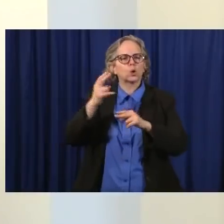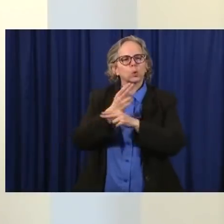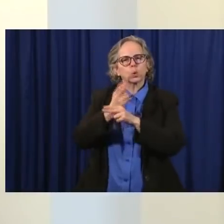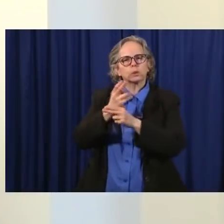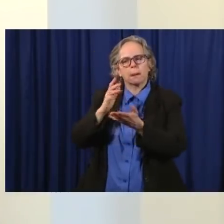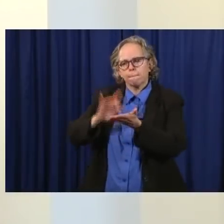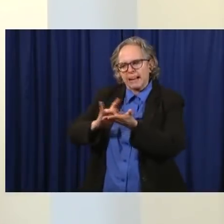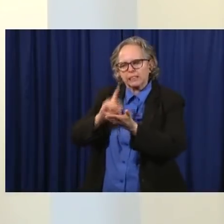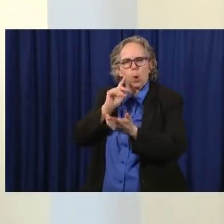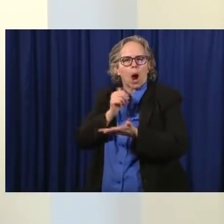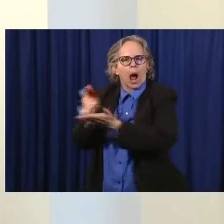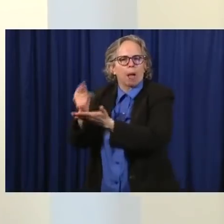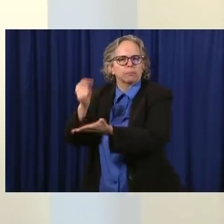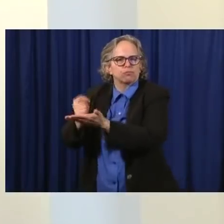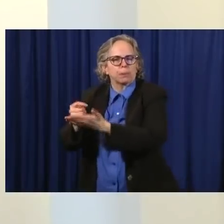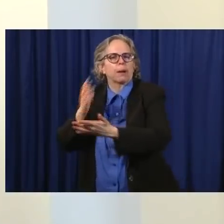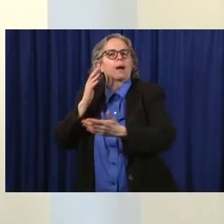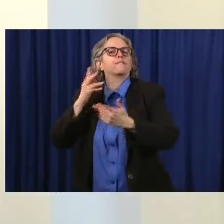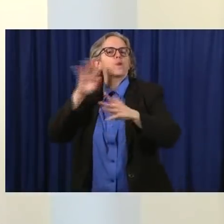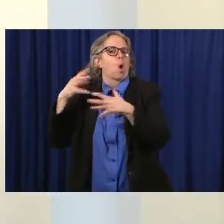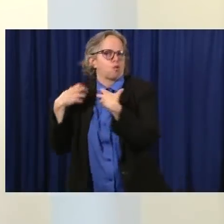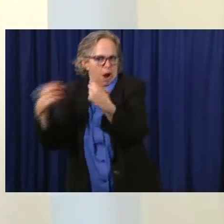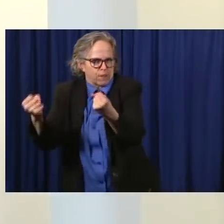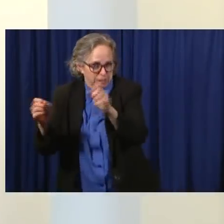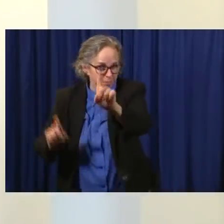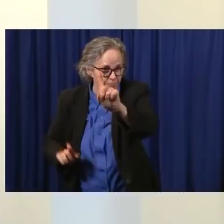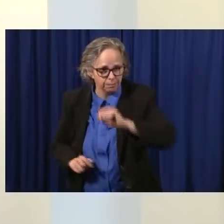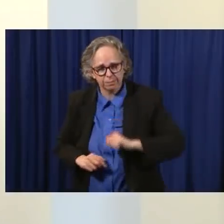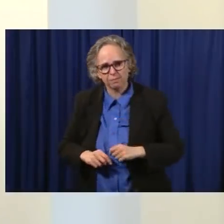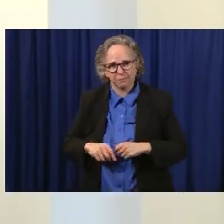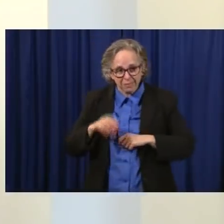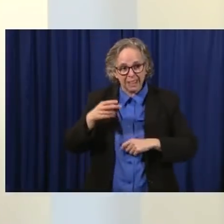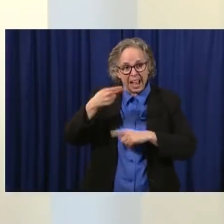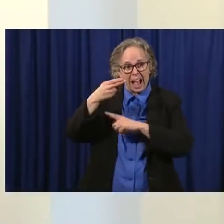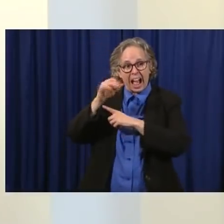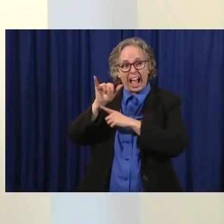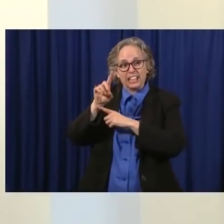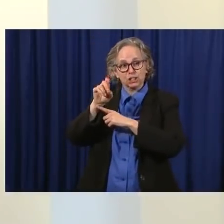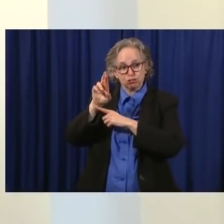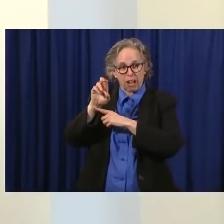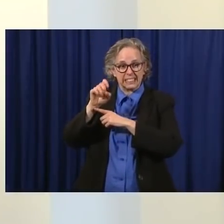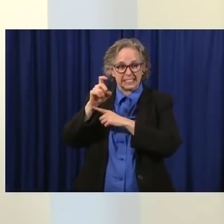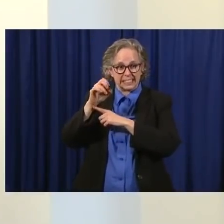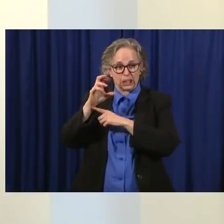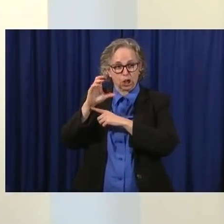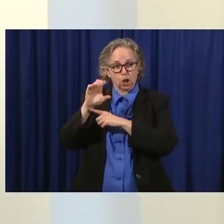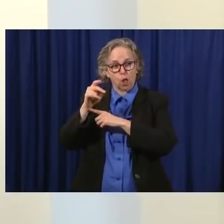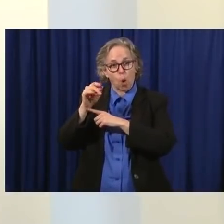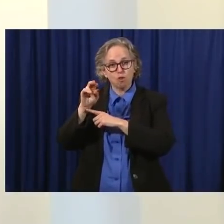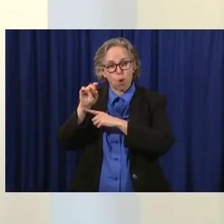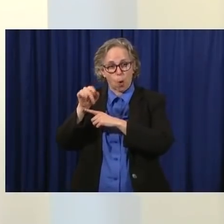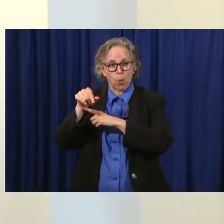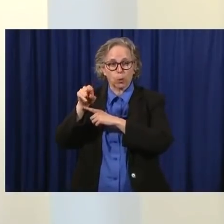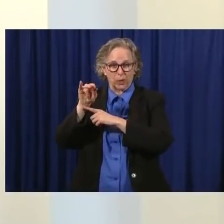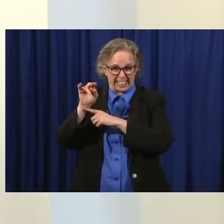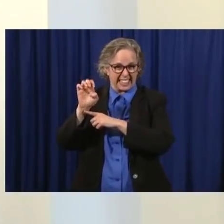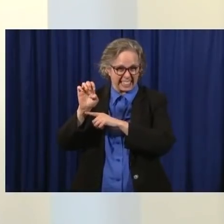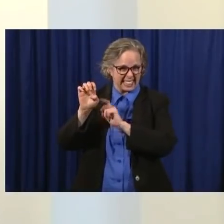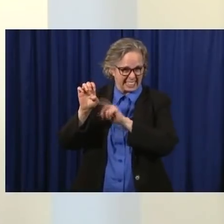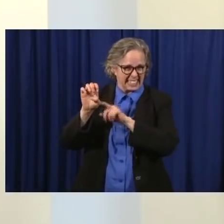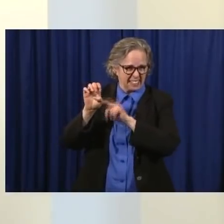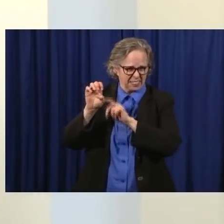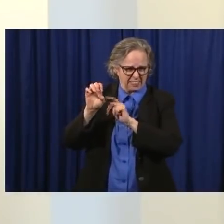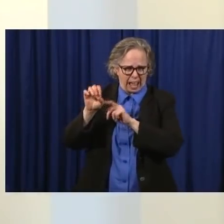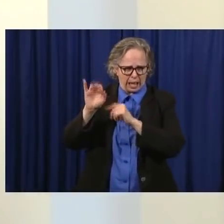probably followed the hydroxychloroquine or the antimalarial drugs we take when we travel abroad. That, unfortunately, the